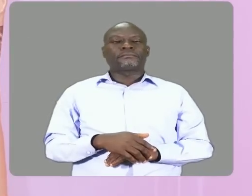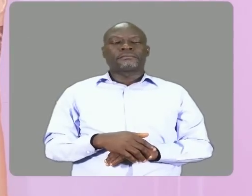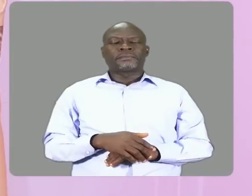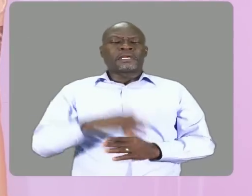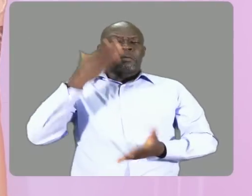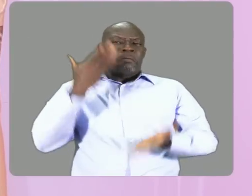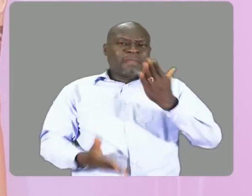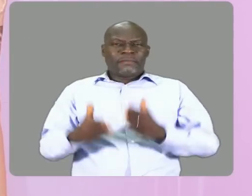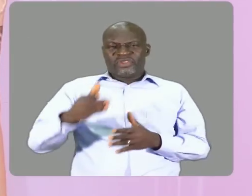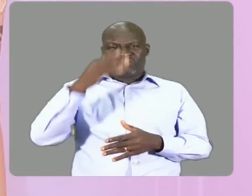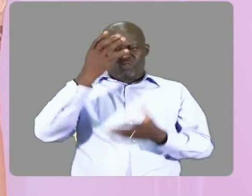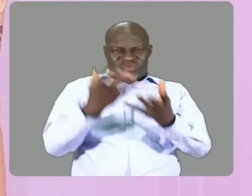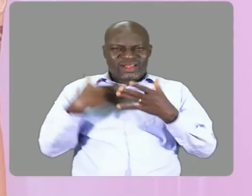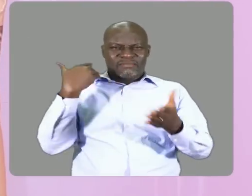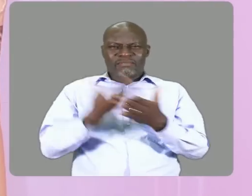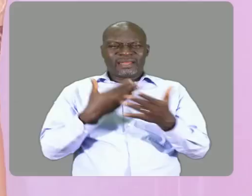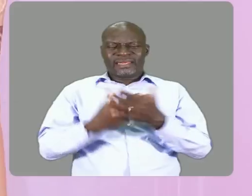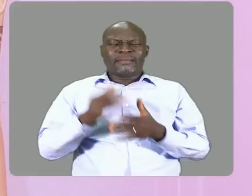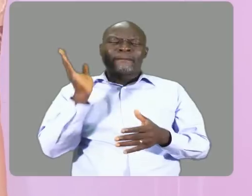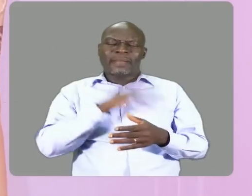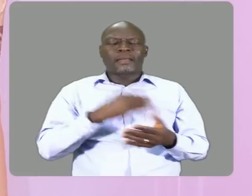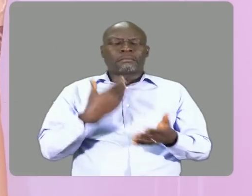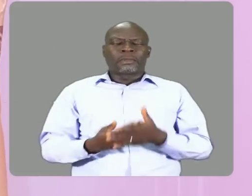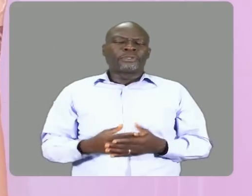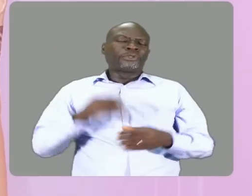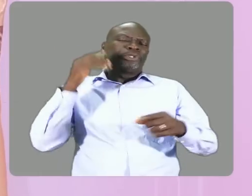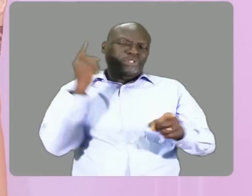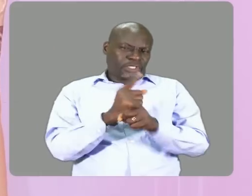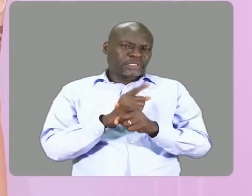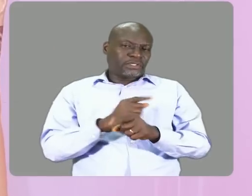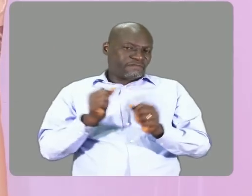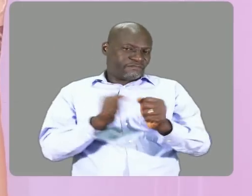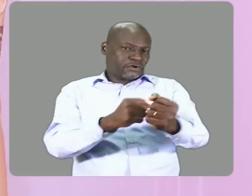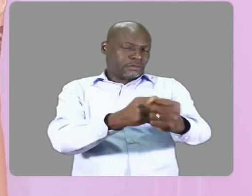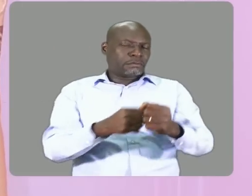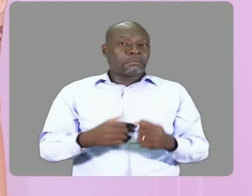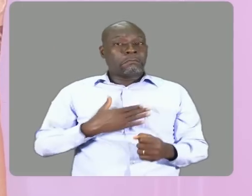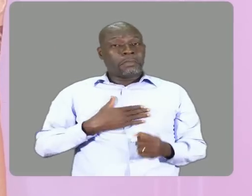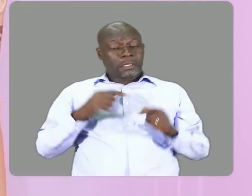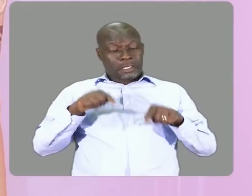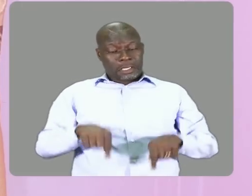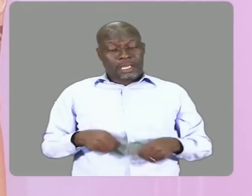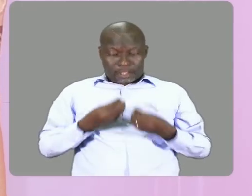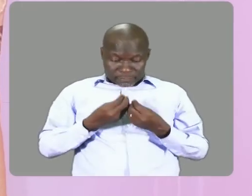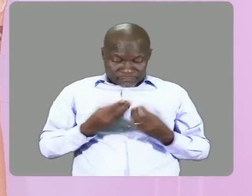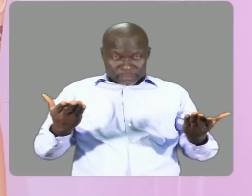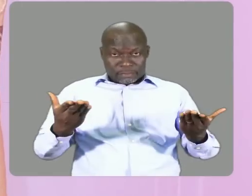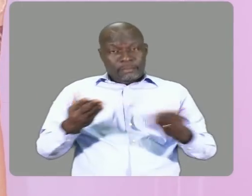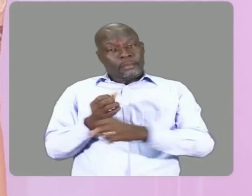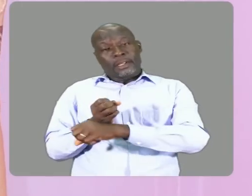Probably usikani brinti. Ana wode wo ho etoto niam a etete seso. Meba ene se me